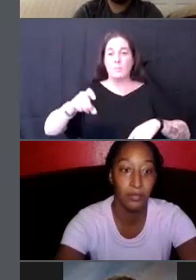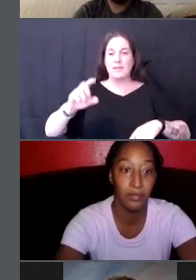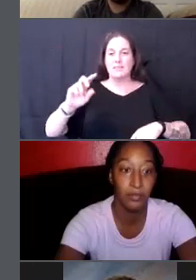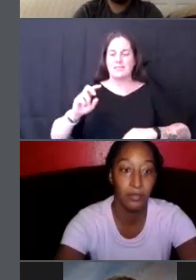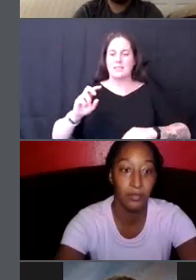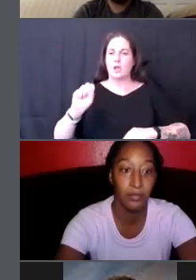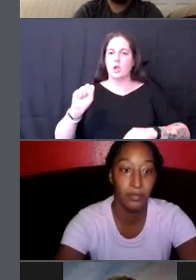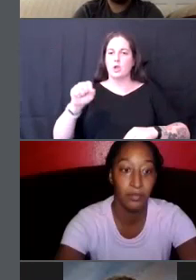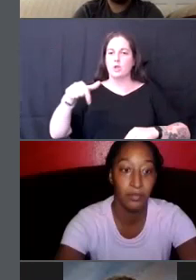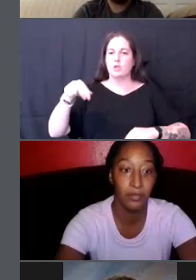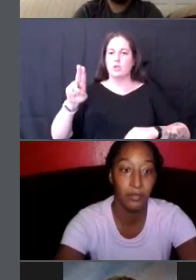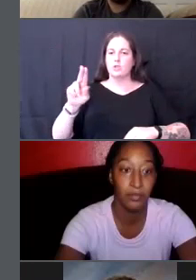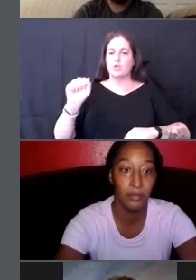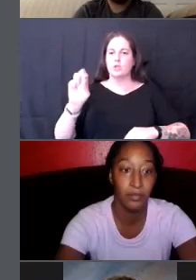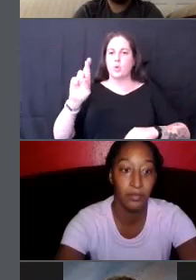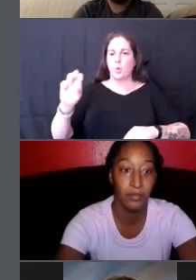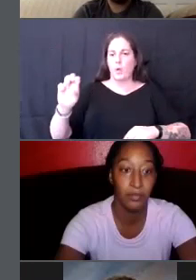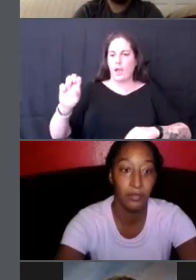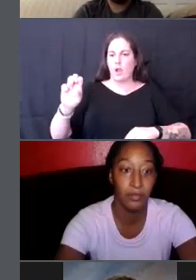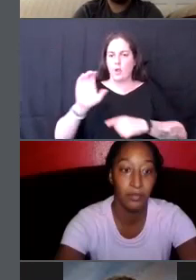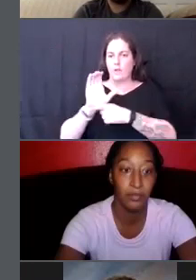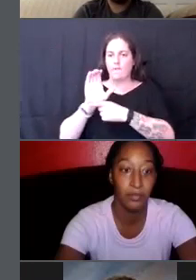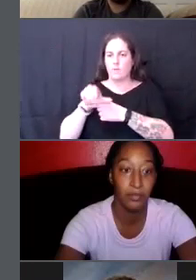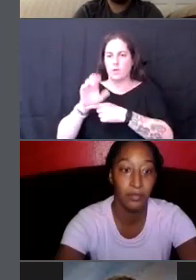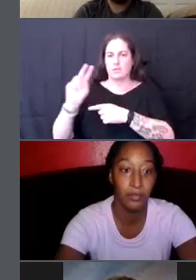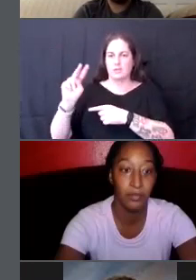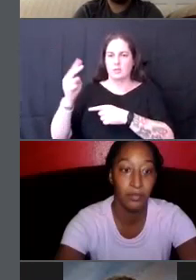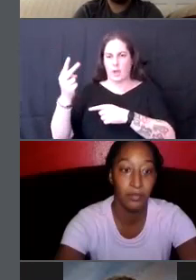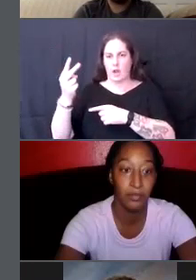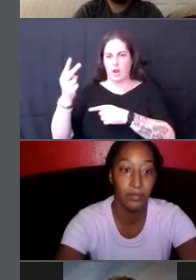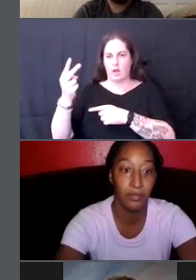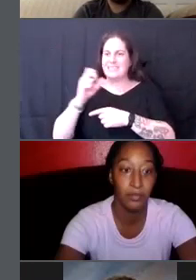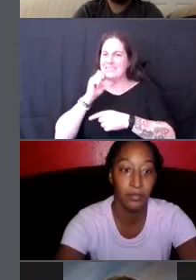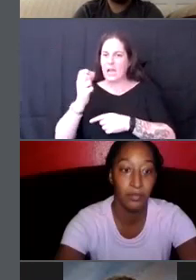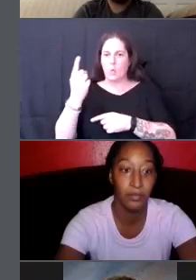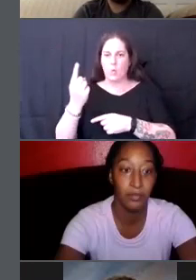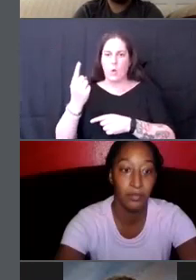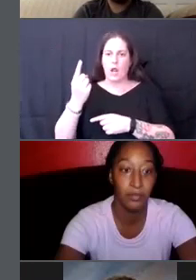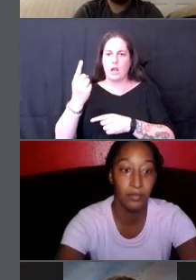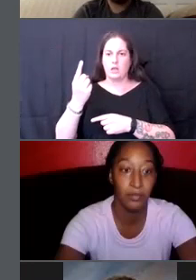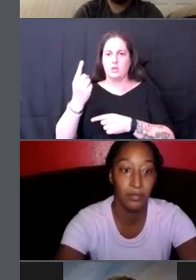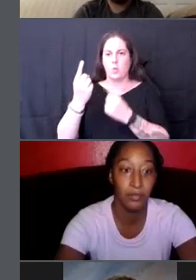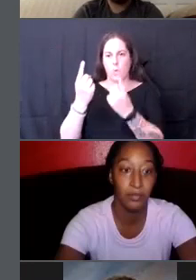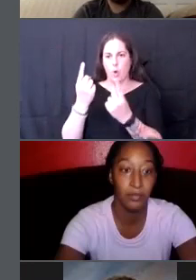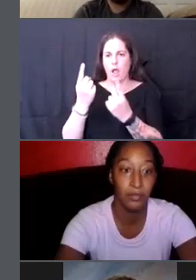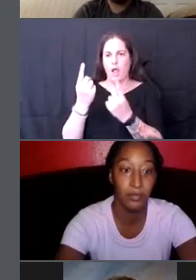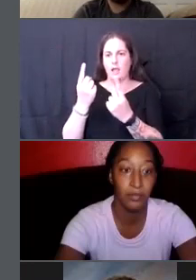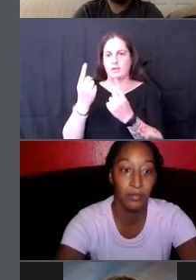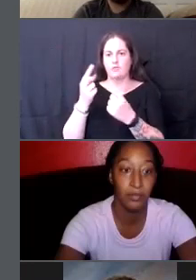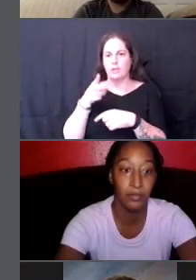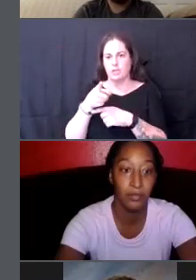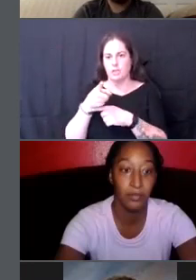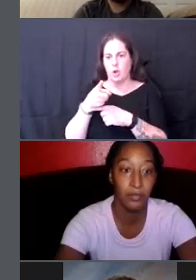how that force changes. So it's not a 1-for-1. It's 1 over